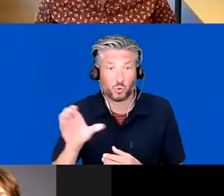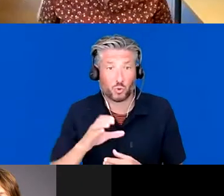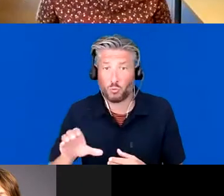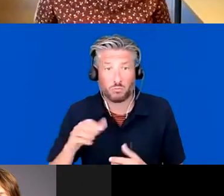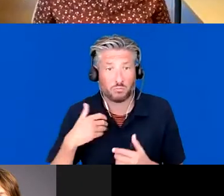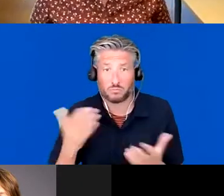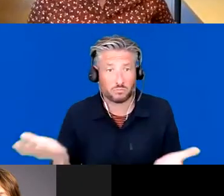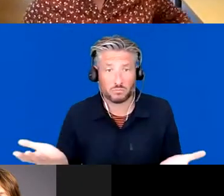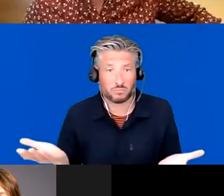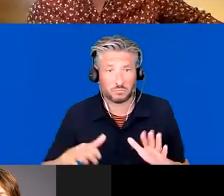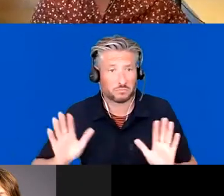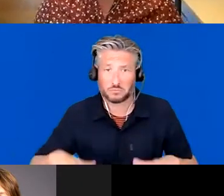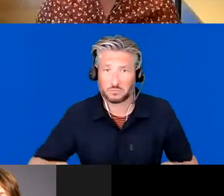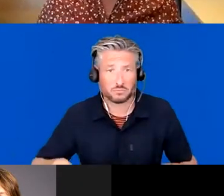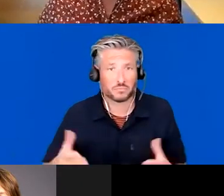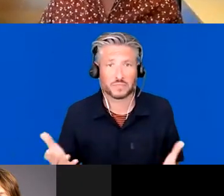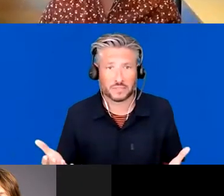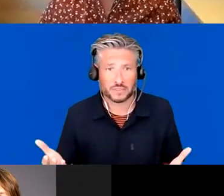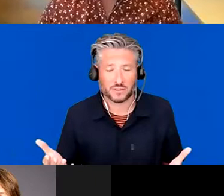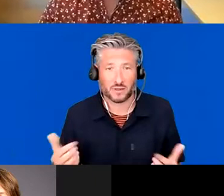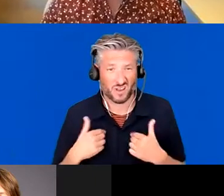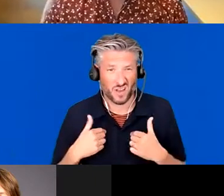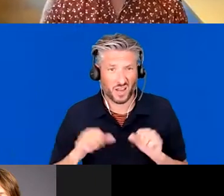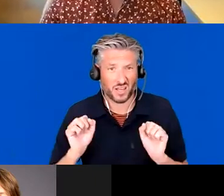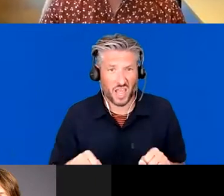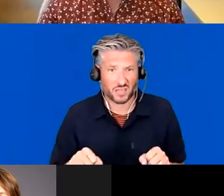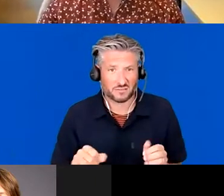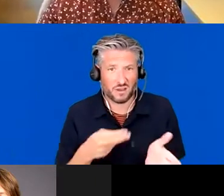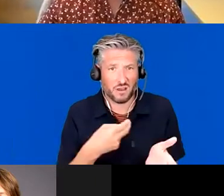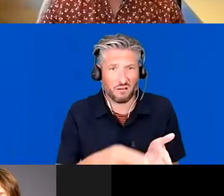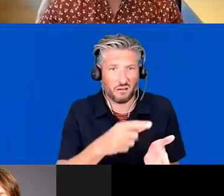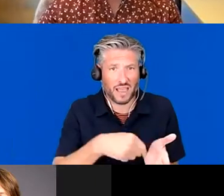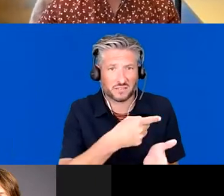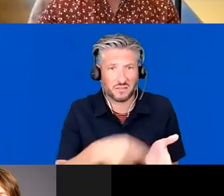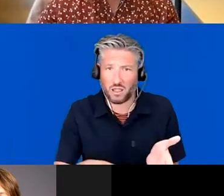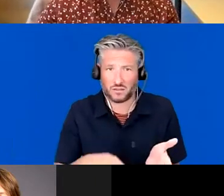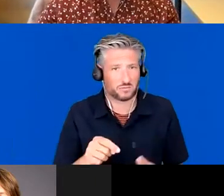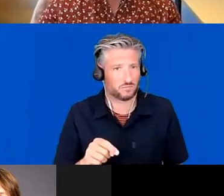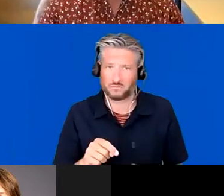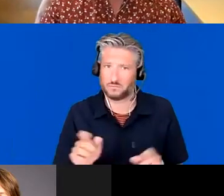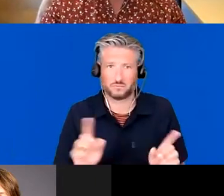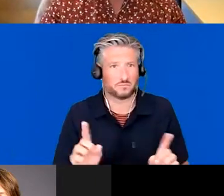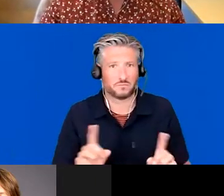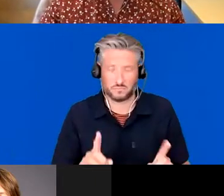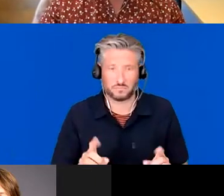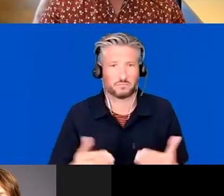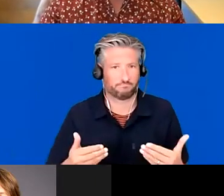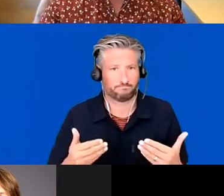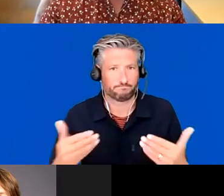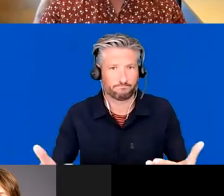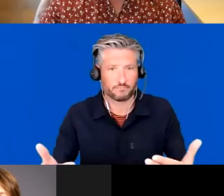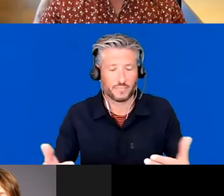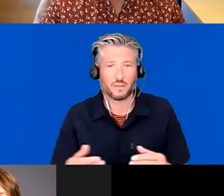you have to disseminate research, and postponing, we had everything set up. We had a conference set up, and